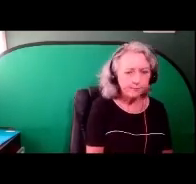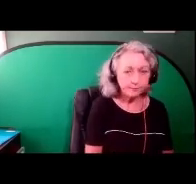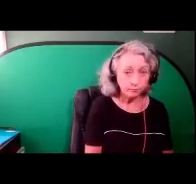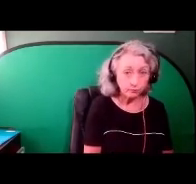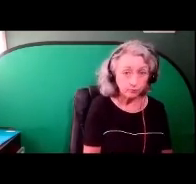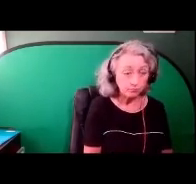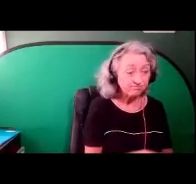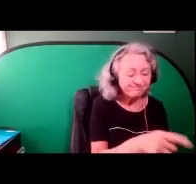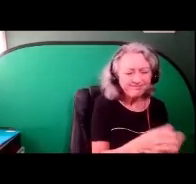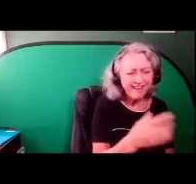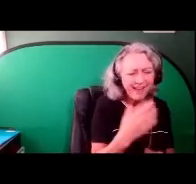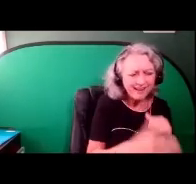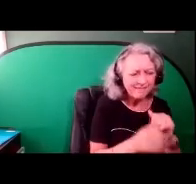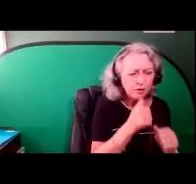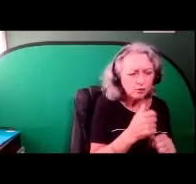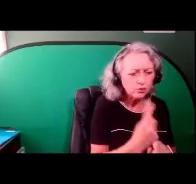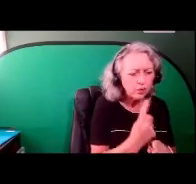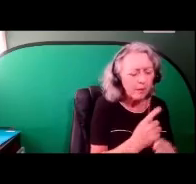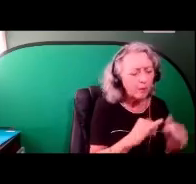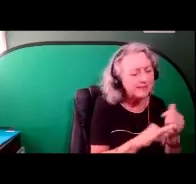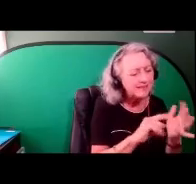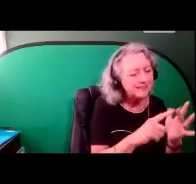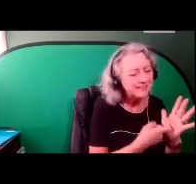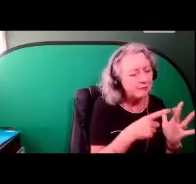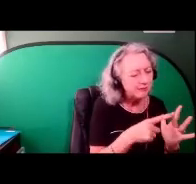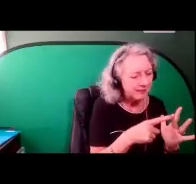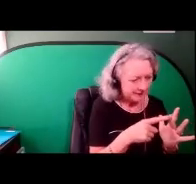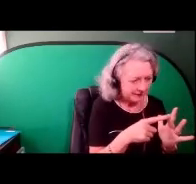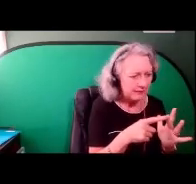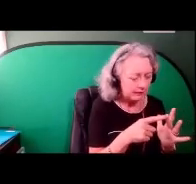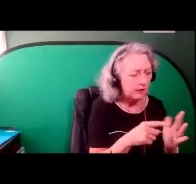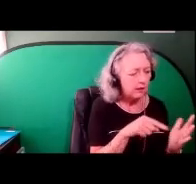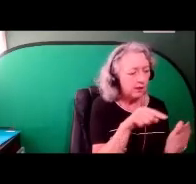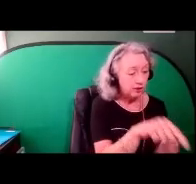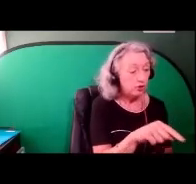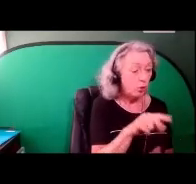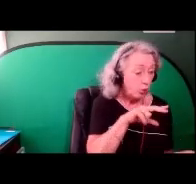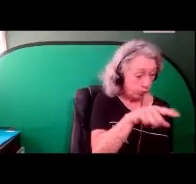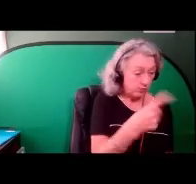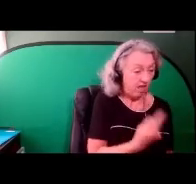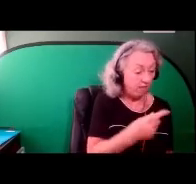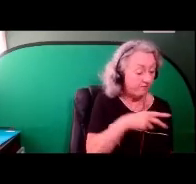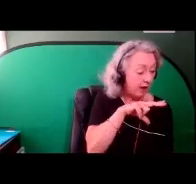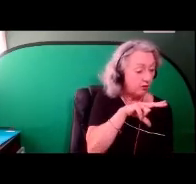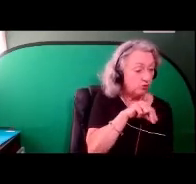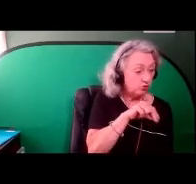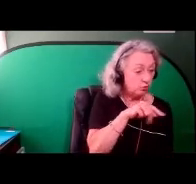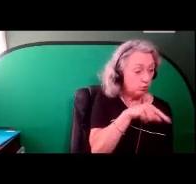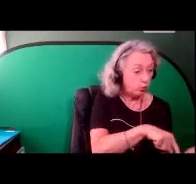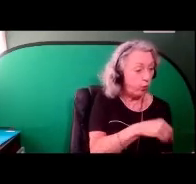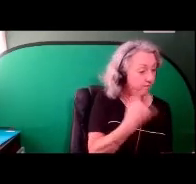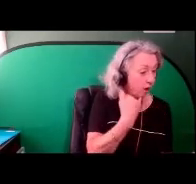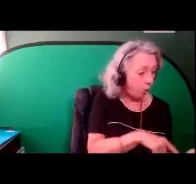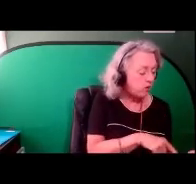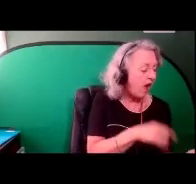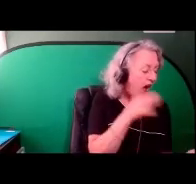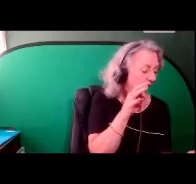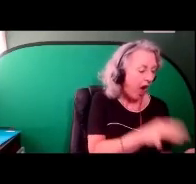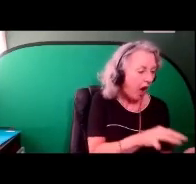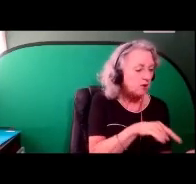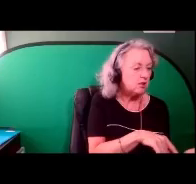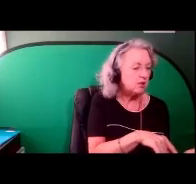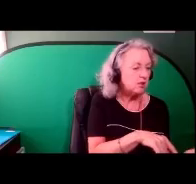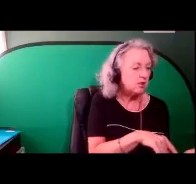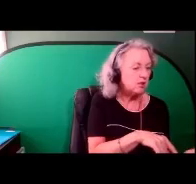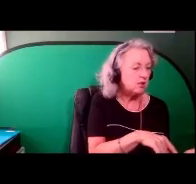about Siri very much. Siri is a way of being able to talk to your phone and ask it to do things. And